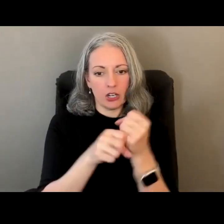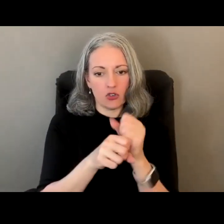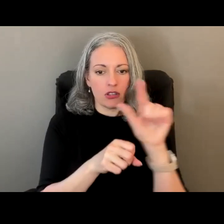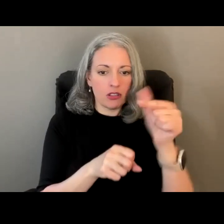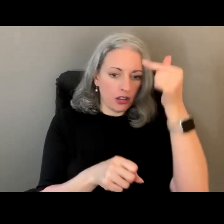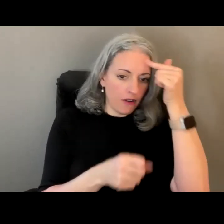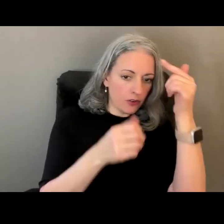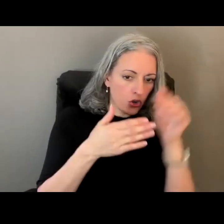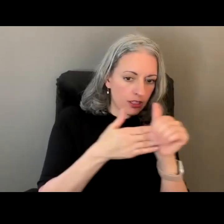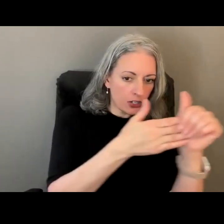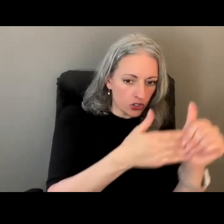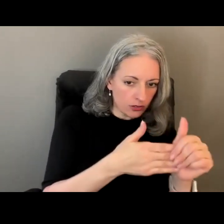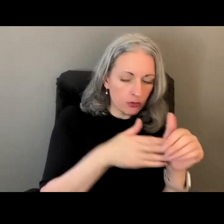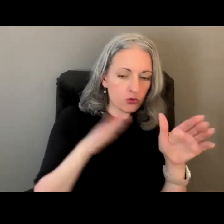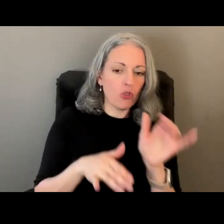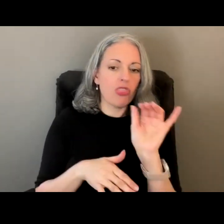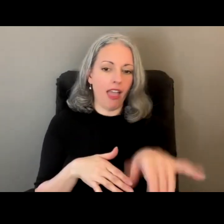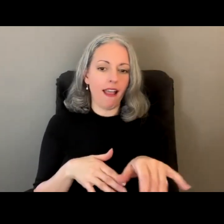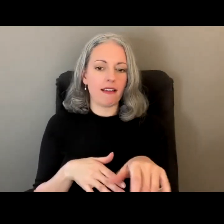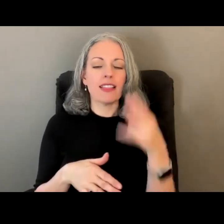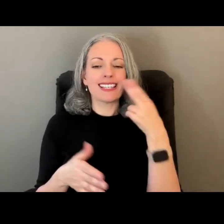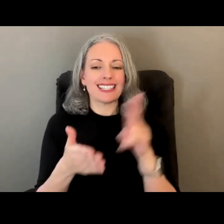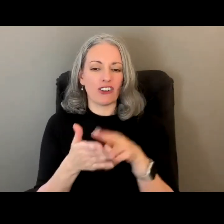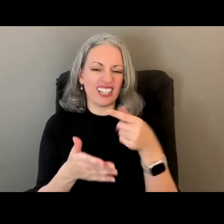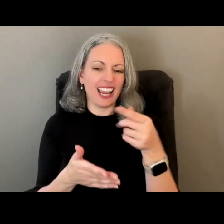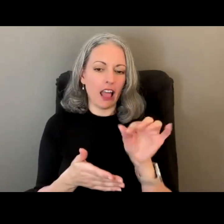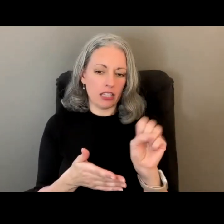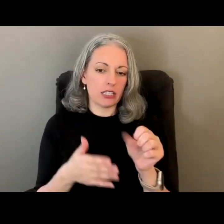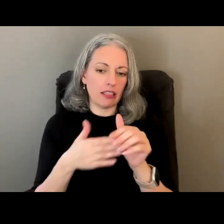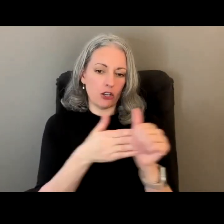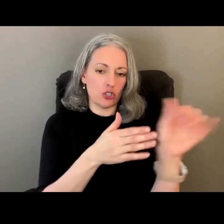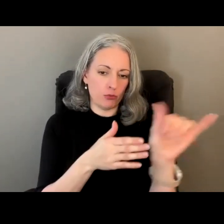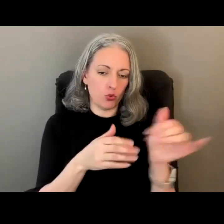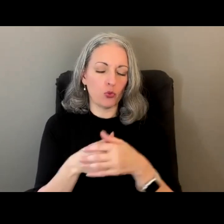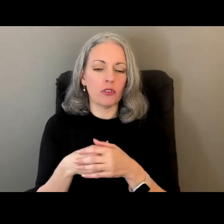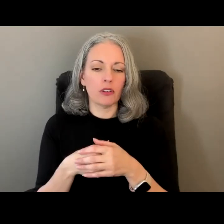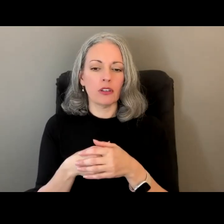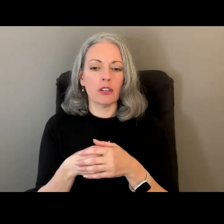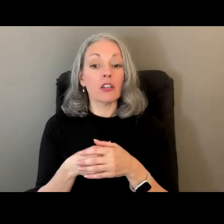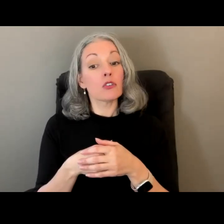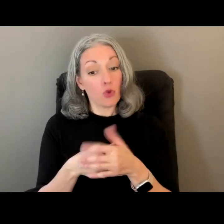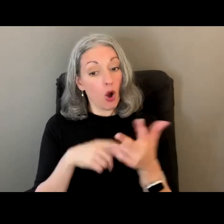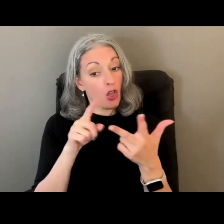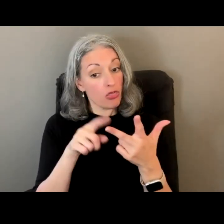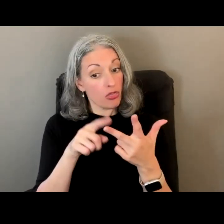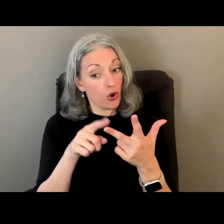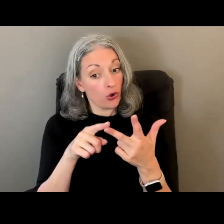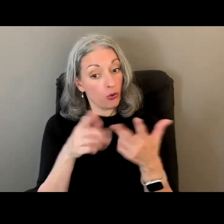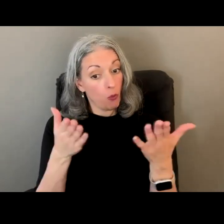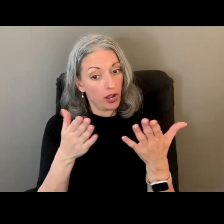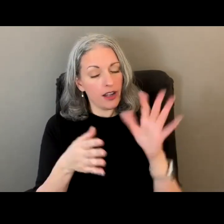leadership, to do that, to make all the strides we can while the time we have. And that leads me to our third lever is